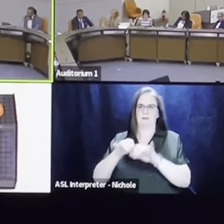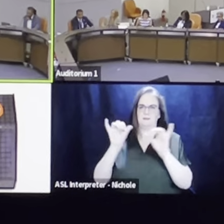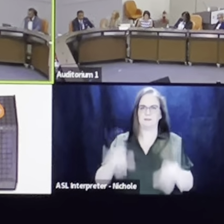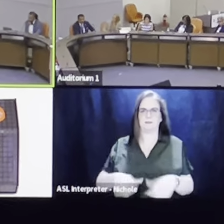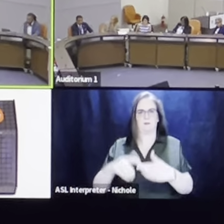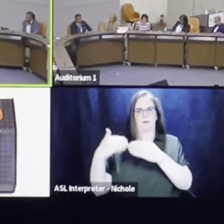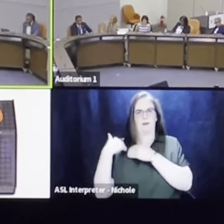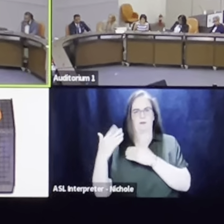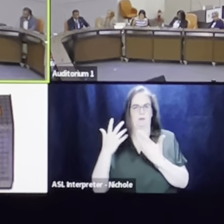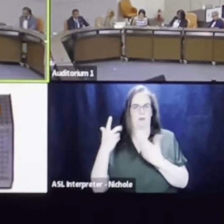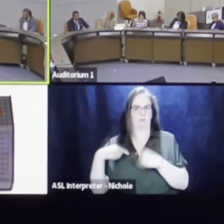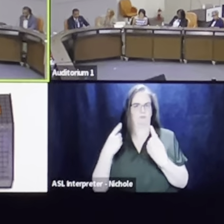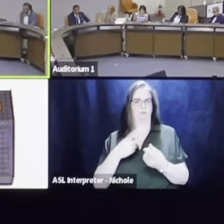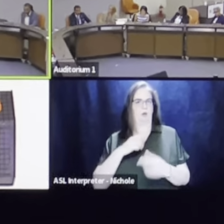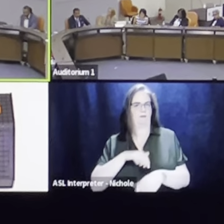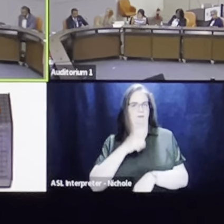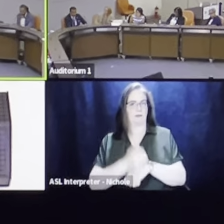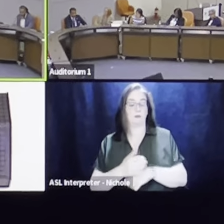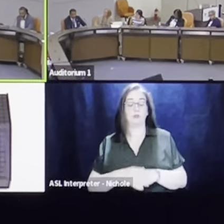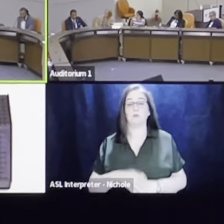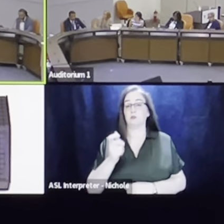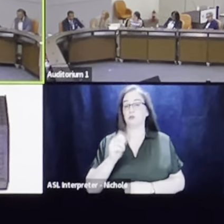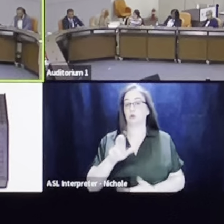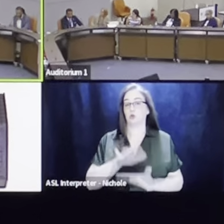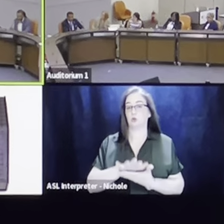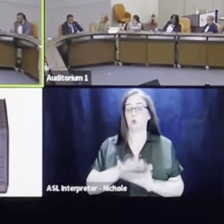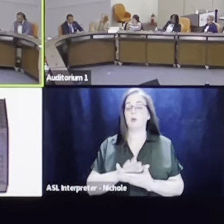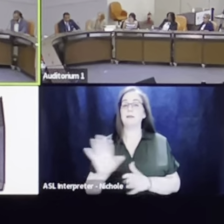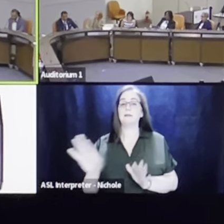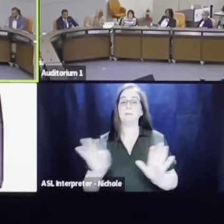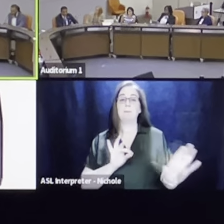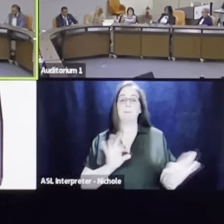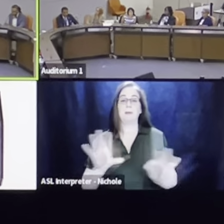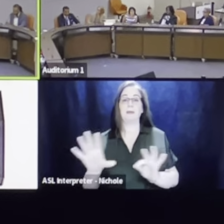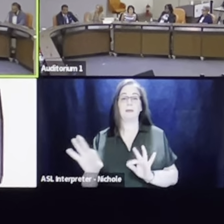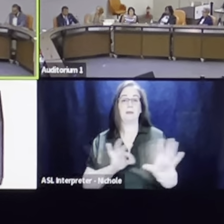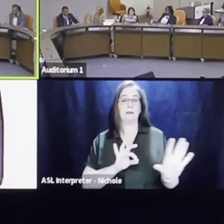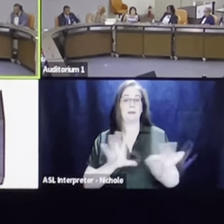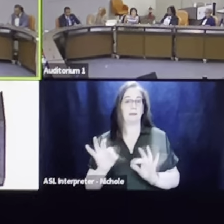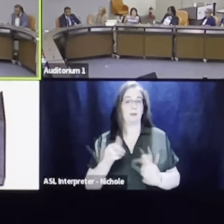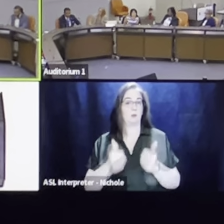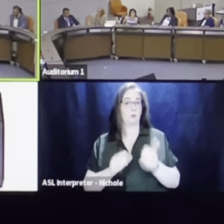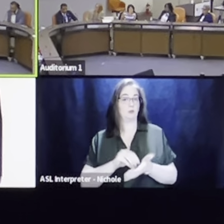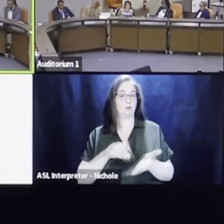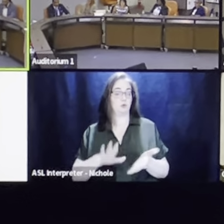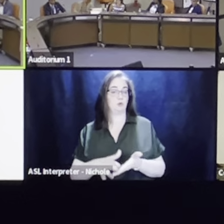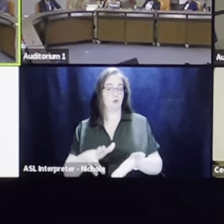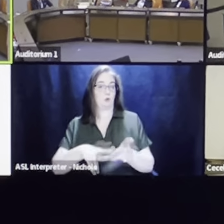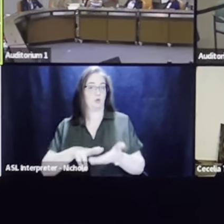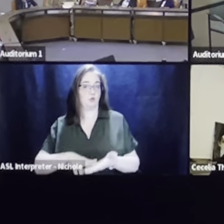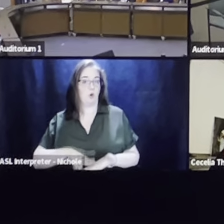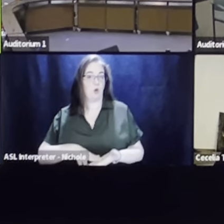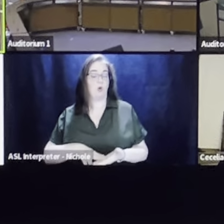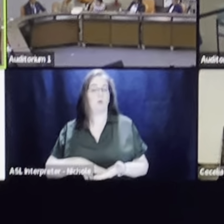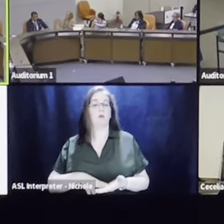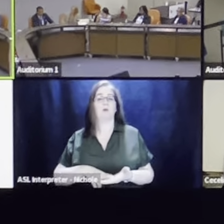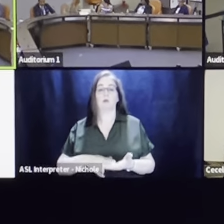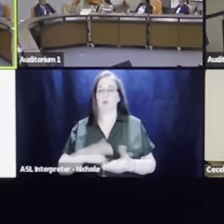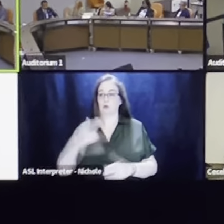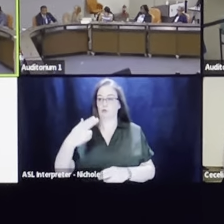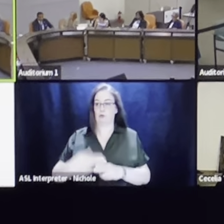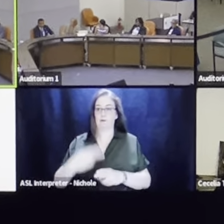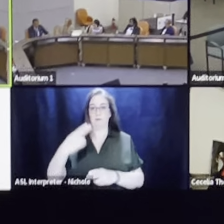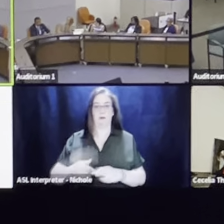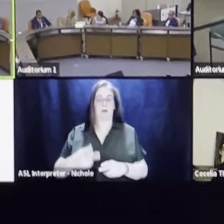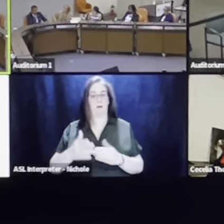that we have established. If a charter school is picking and choosing which students to enroll, the credibility of the